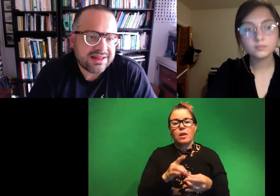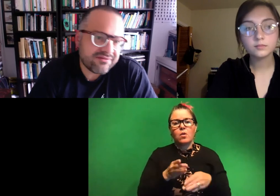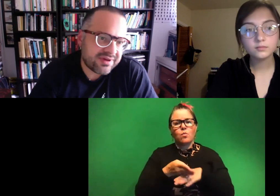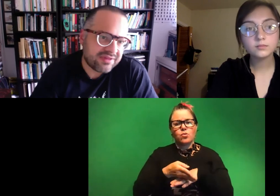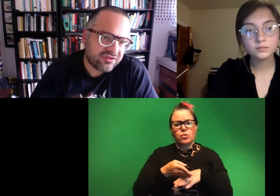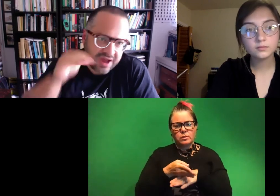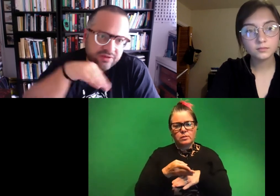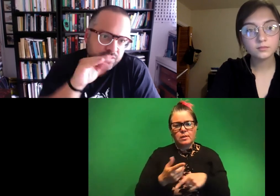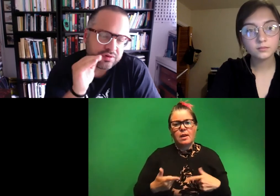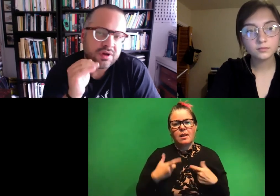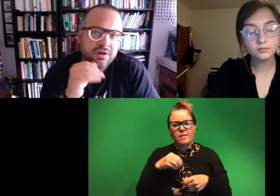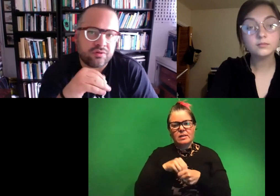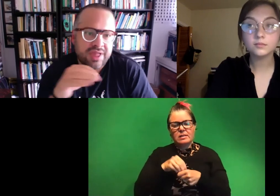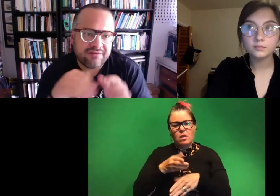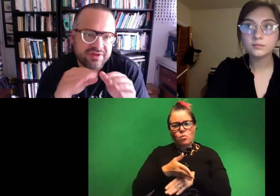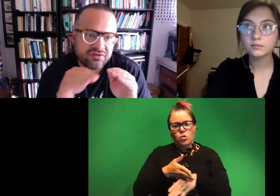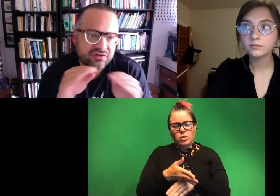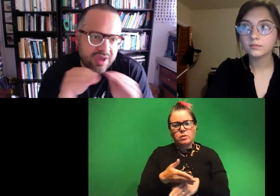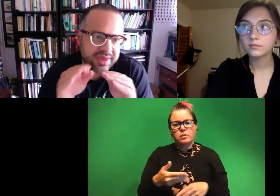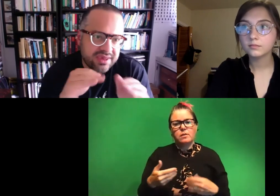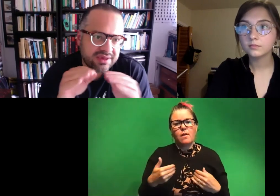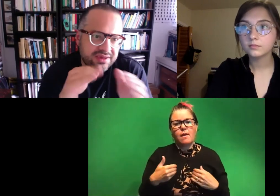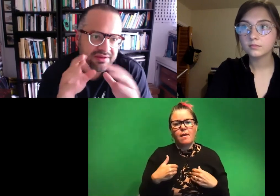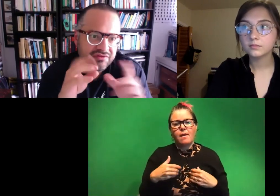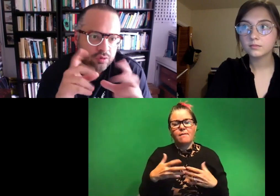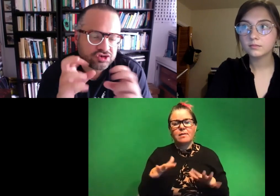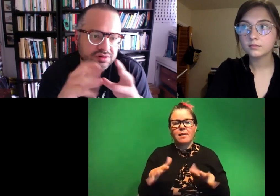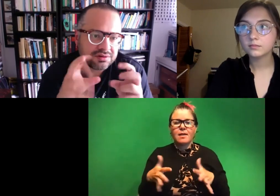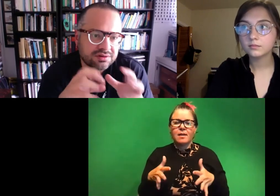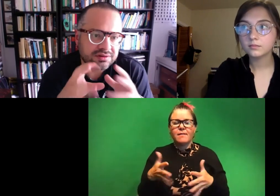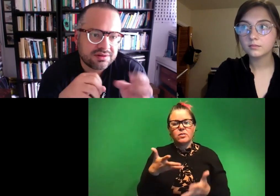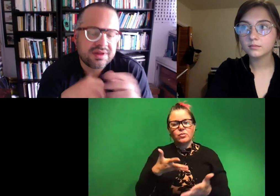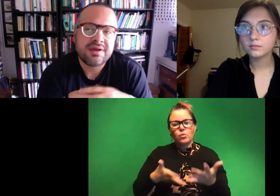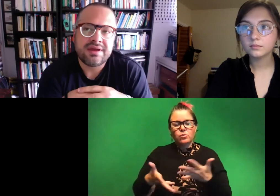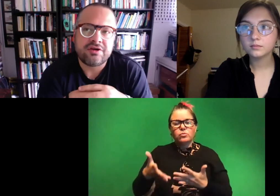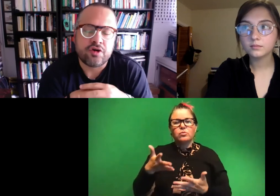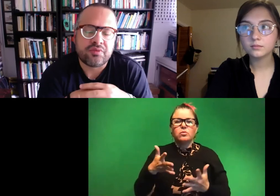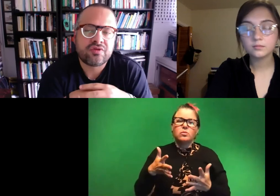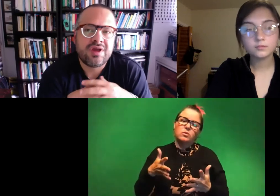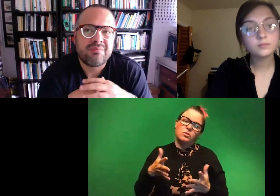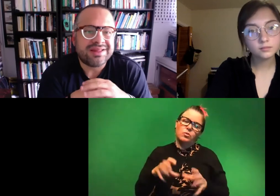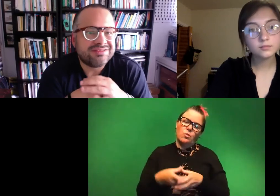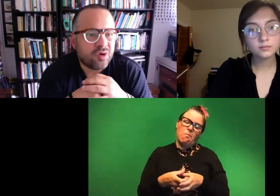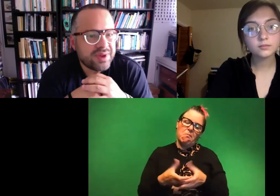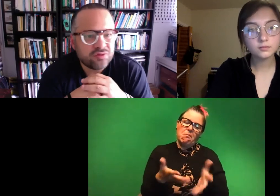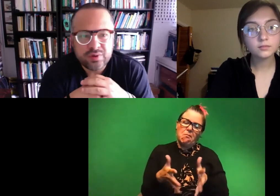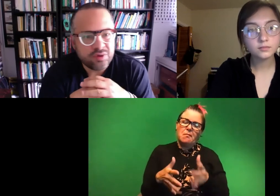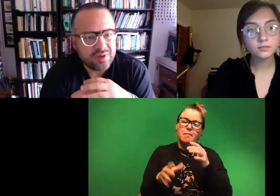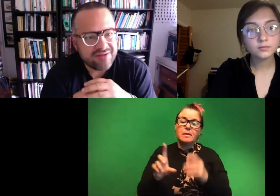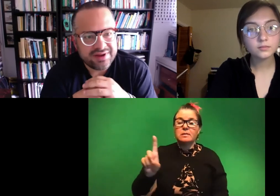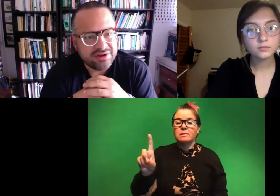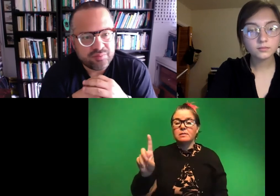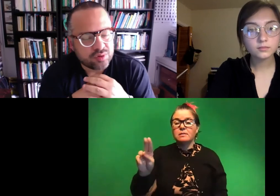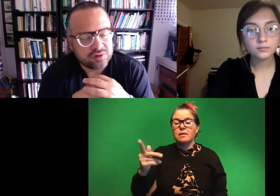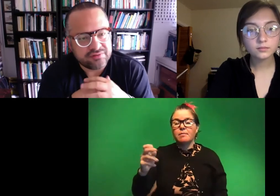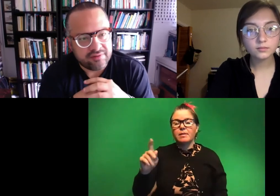they live inside the wood. So they have these semi-social groups. But in dung beetles, we don't